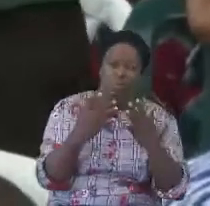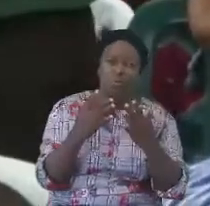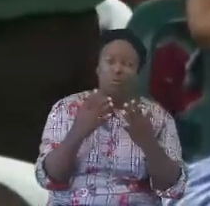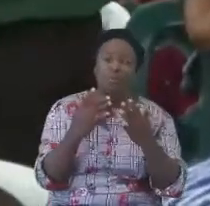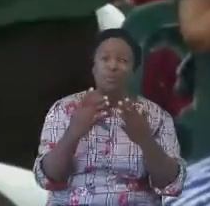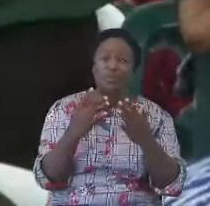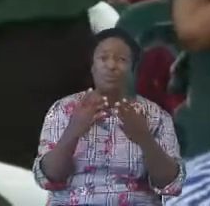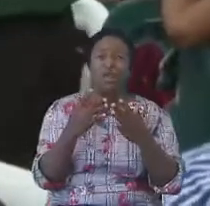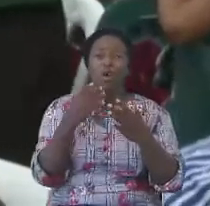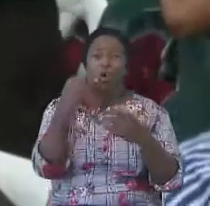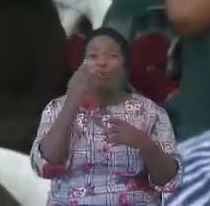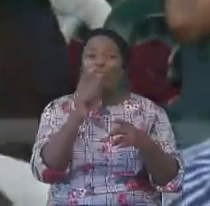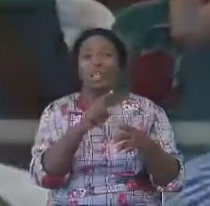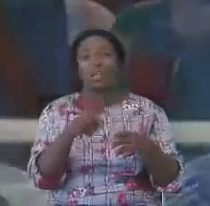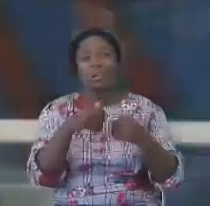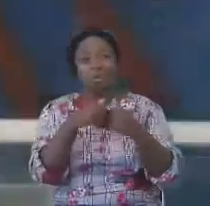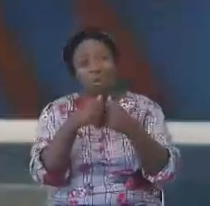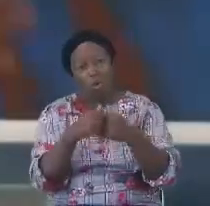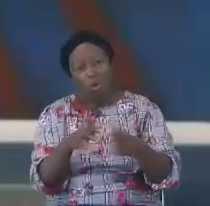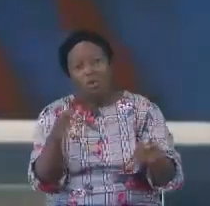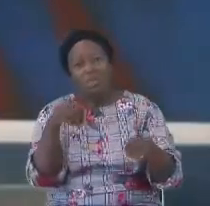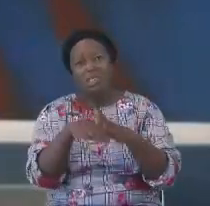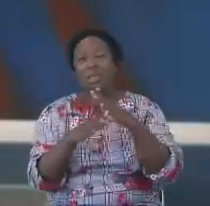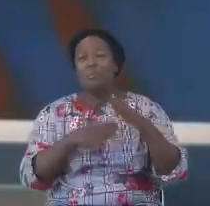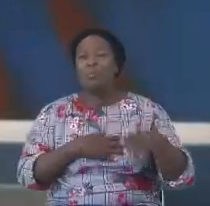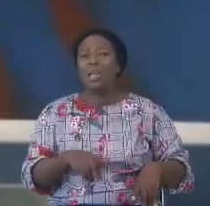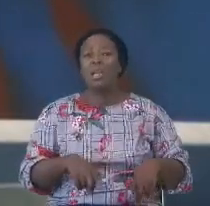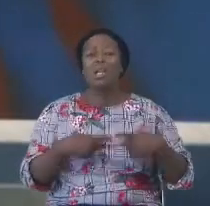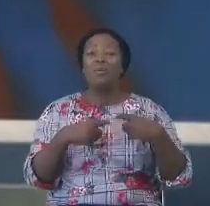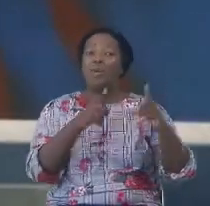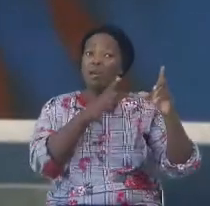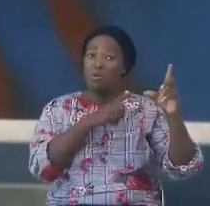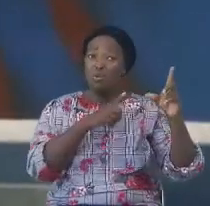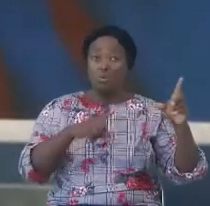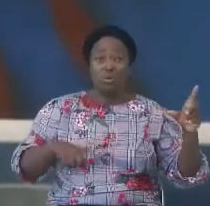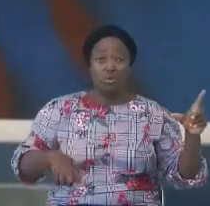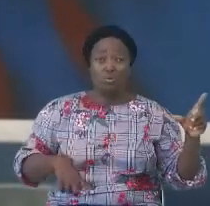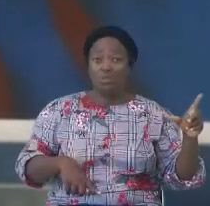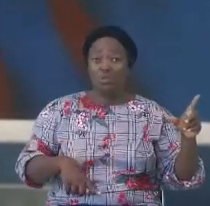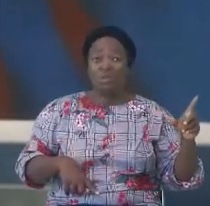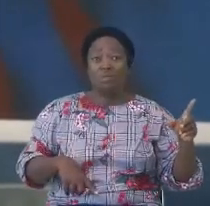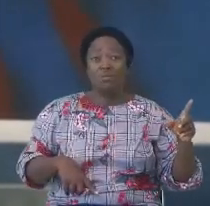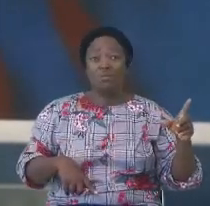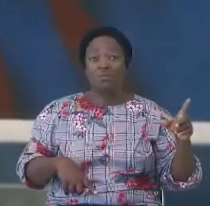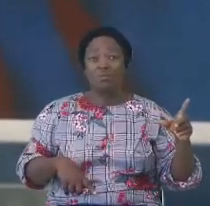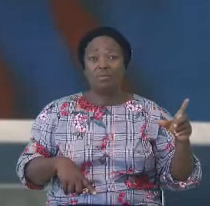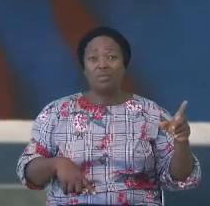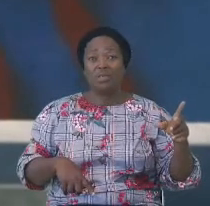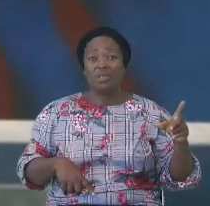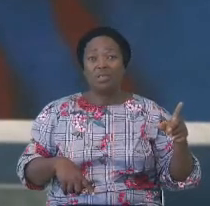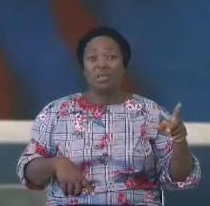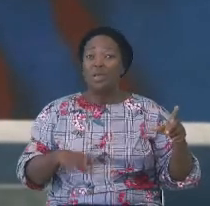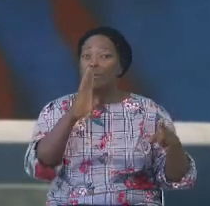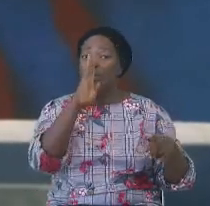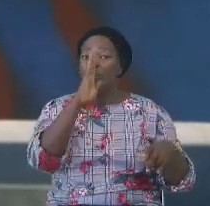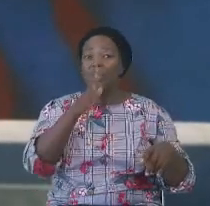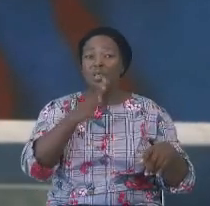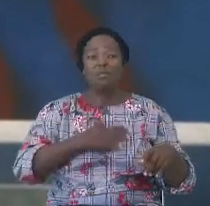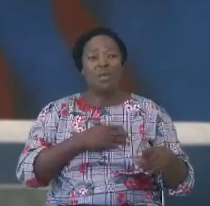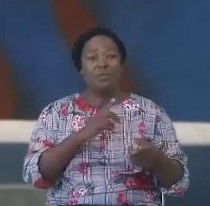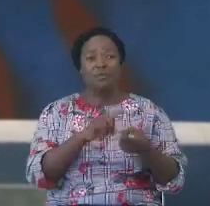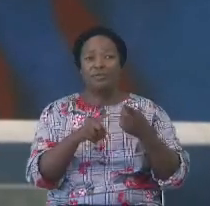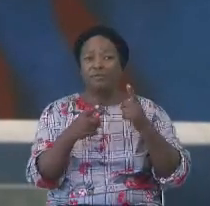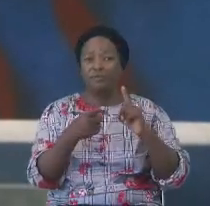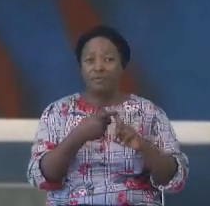fall because of that sorrow, of the loss in my life,